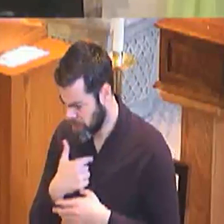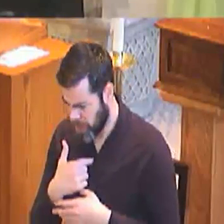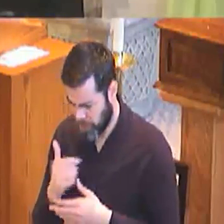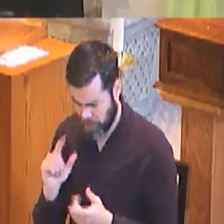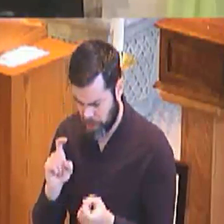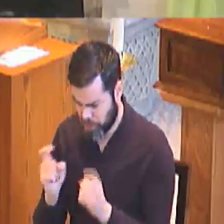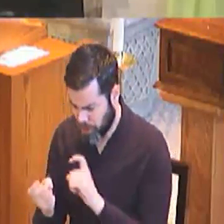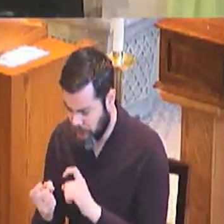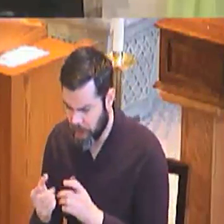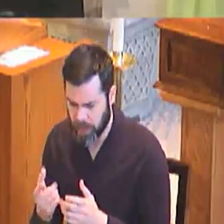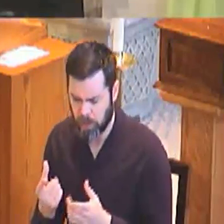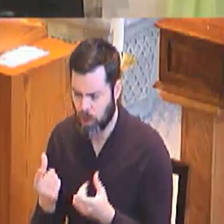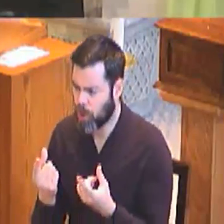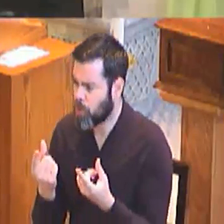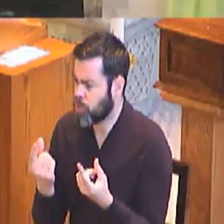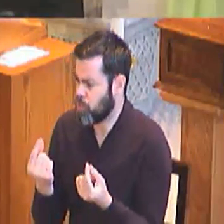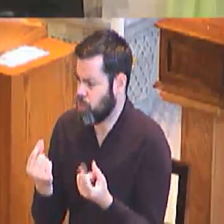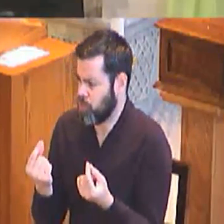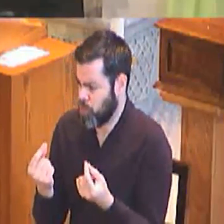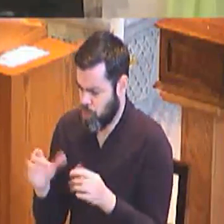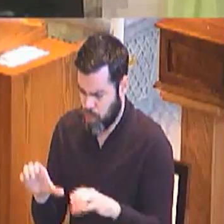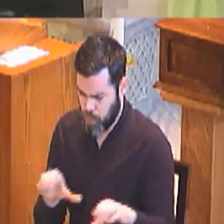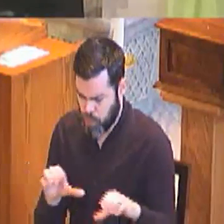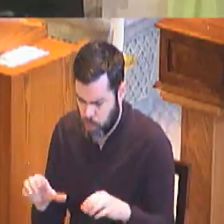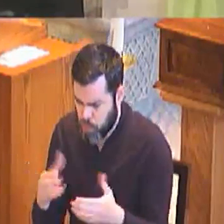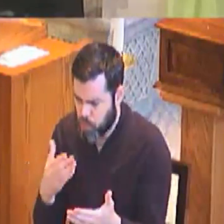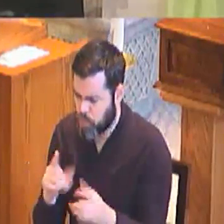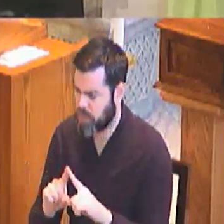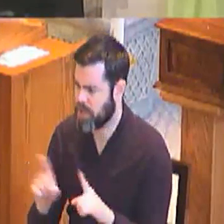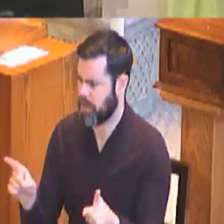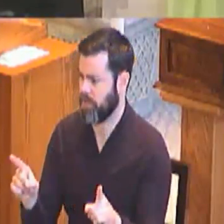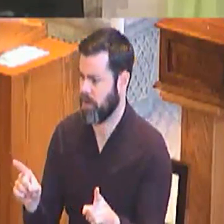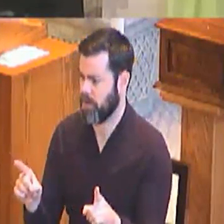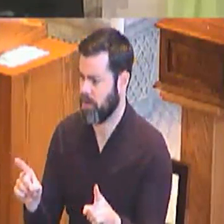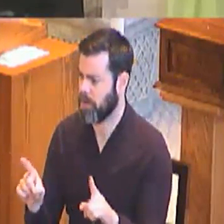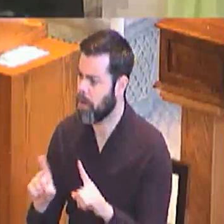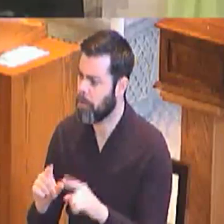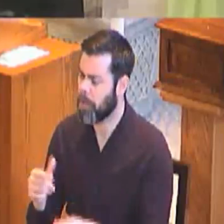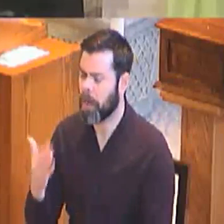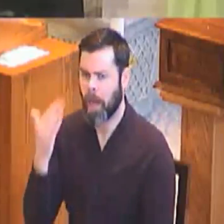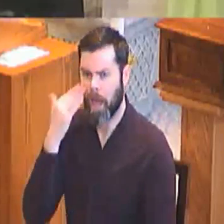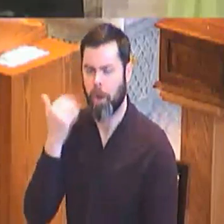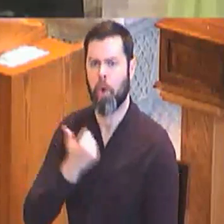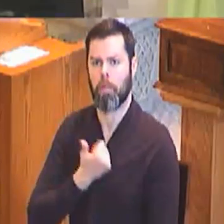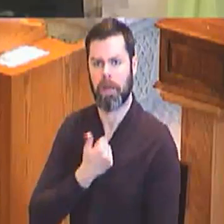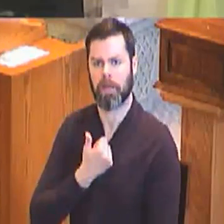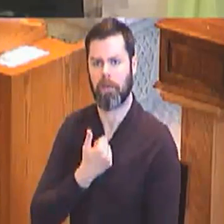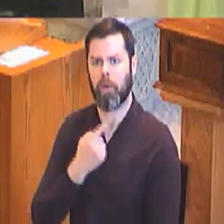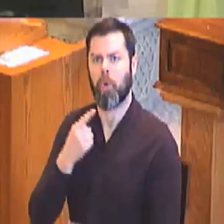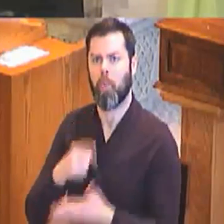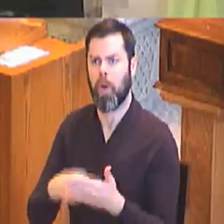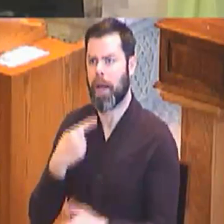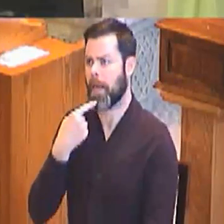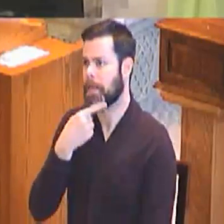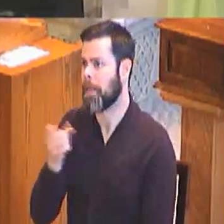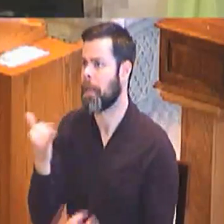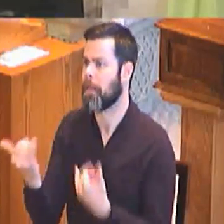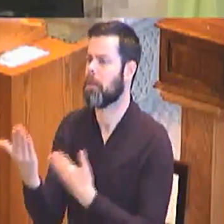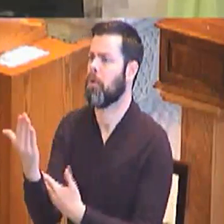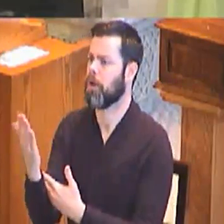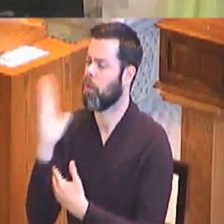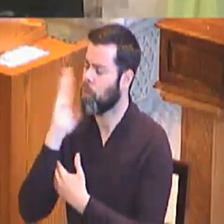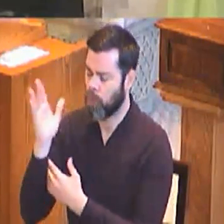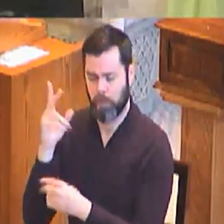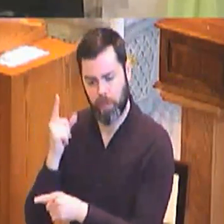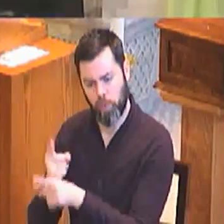say differently? And I know that what is said this morning will be the right and perfect thing. The song, Can't